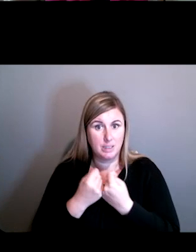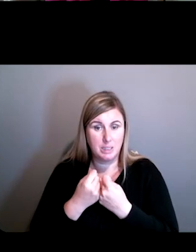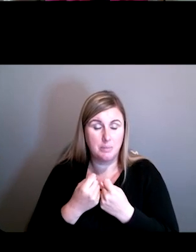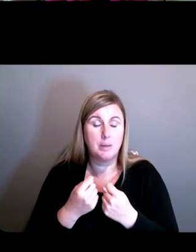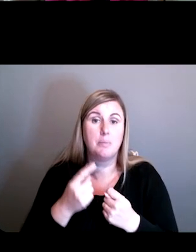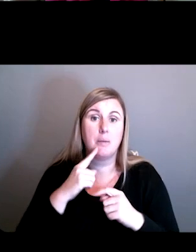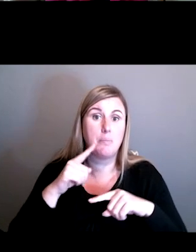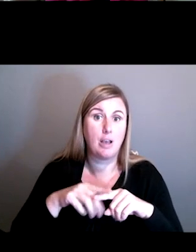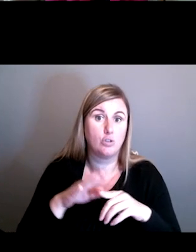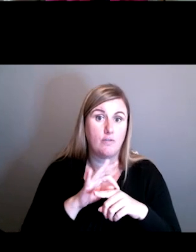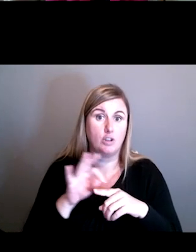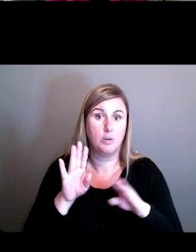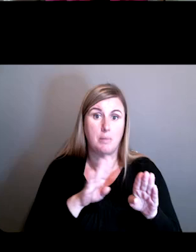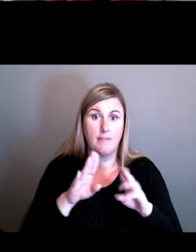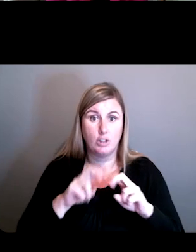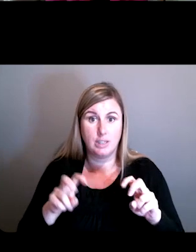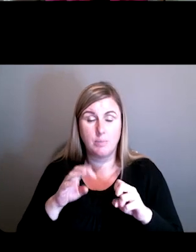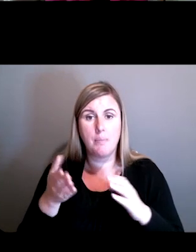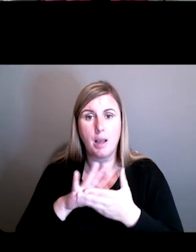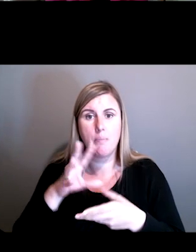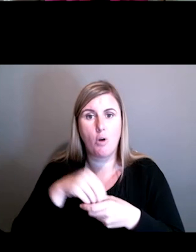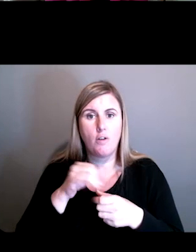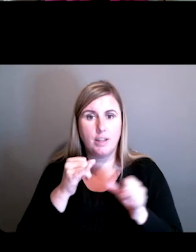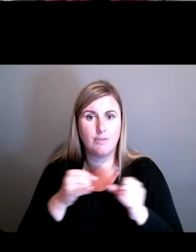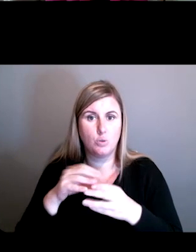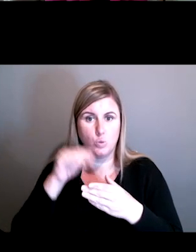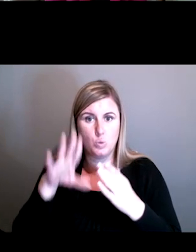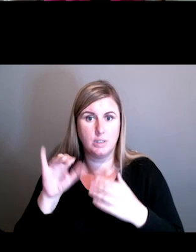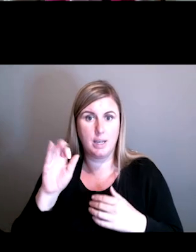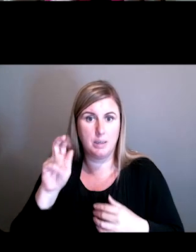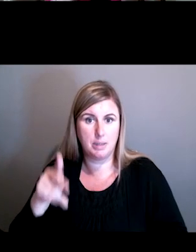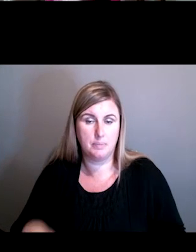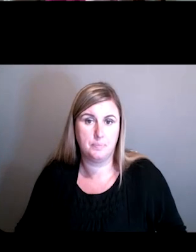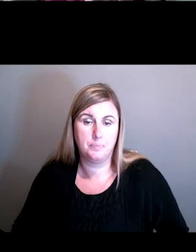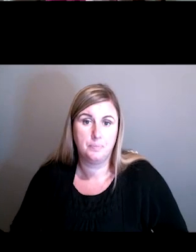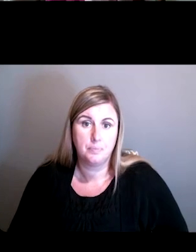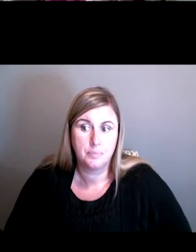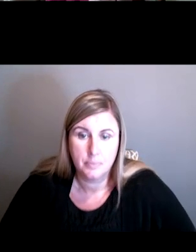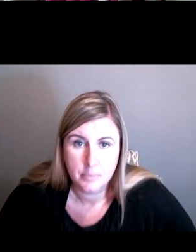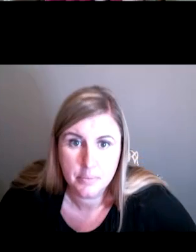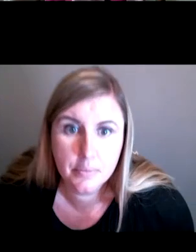assessment, and become part of the individual student's IEP. These plans must include methods utilizing